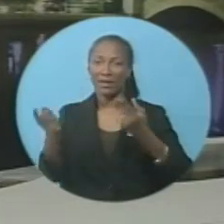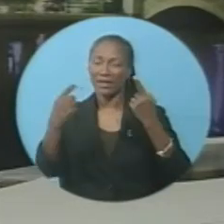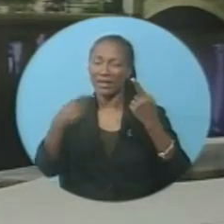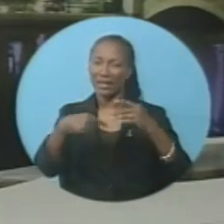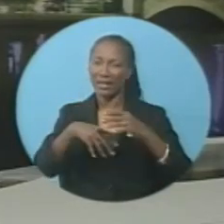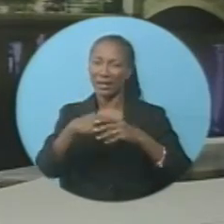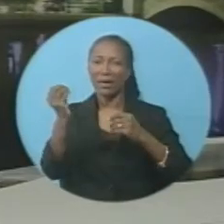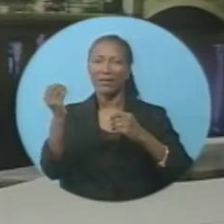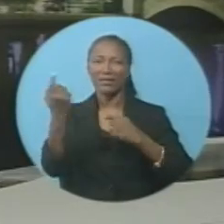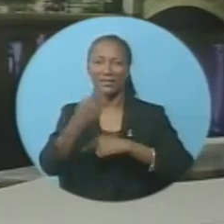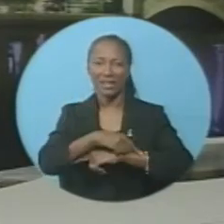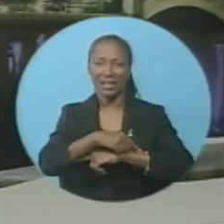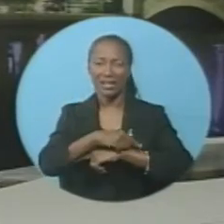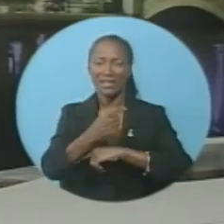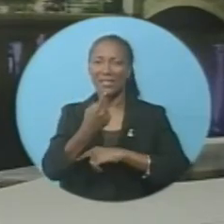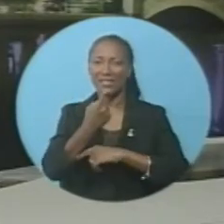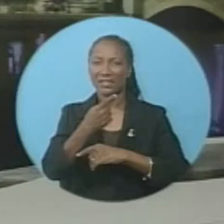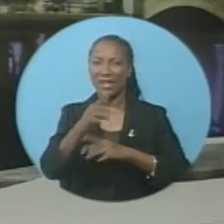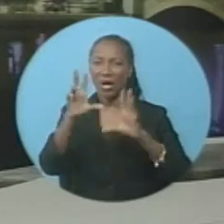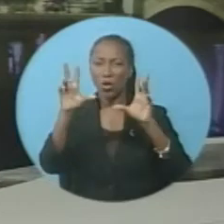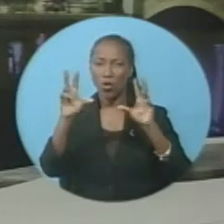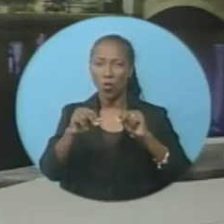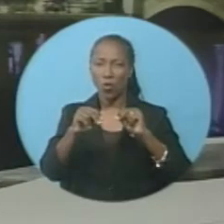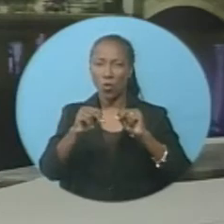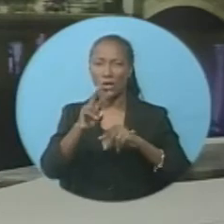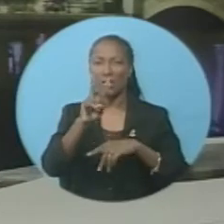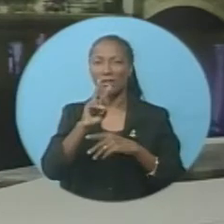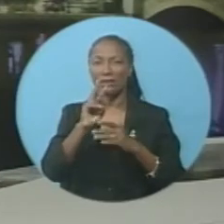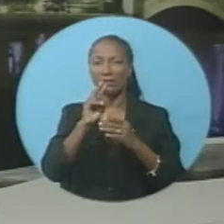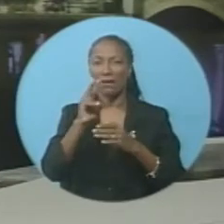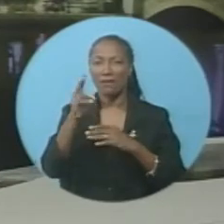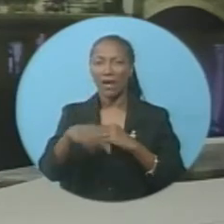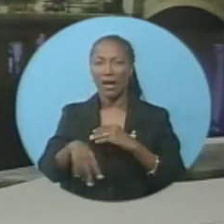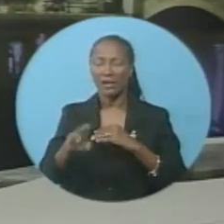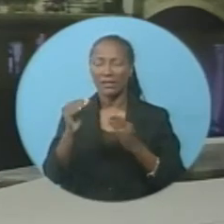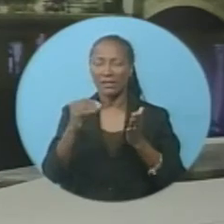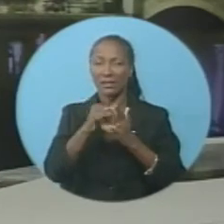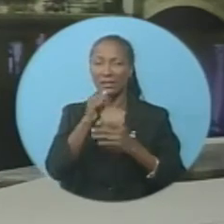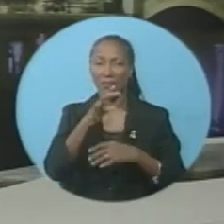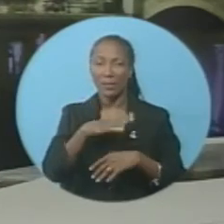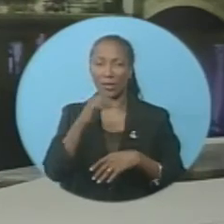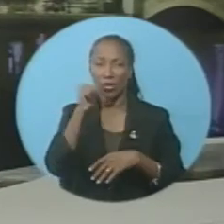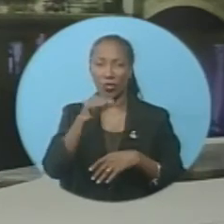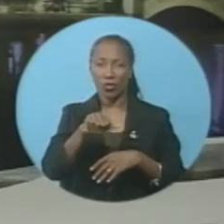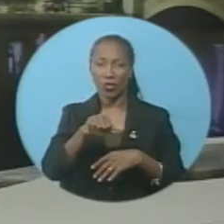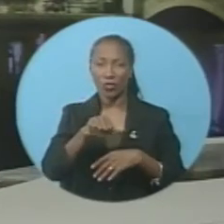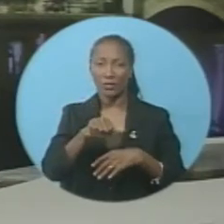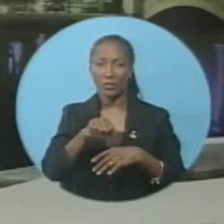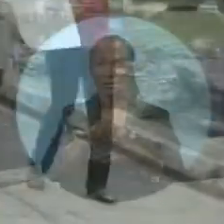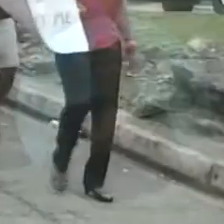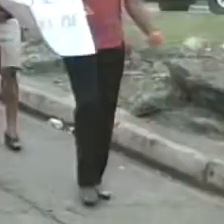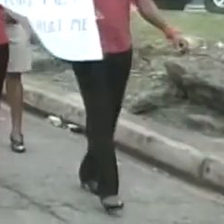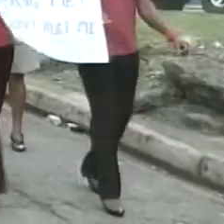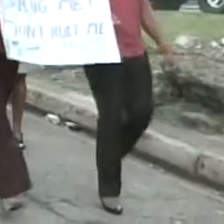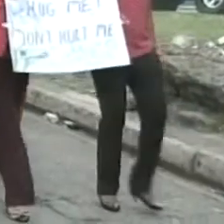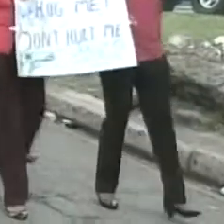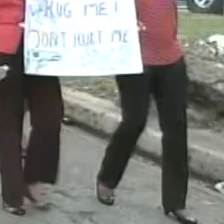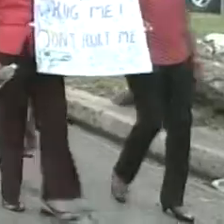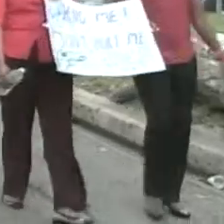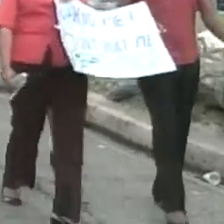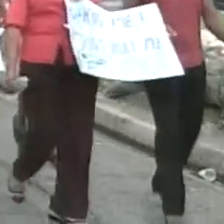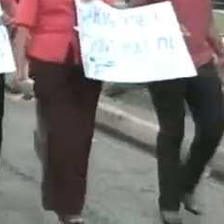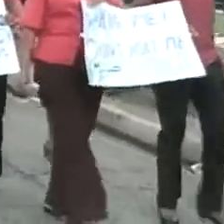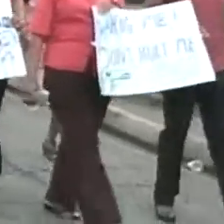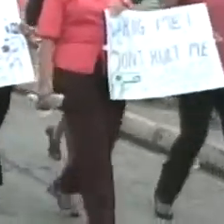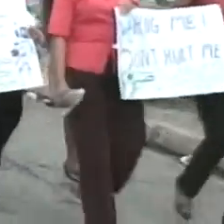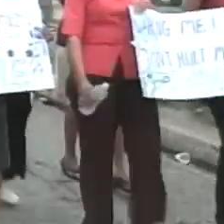to collectively denounce acts of violence against women and girls and violent acts in general. It was all part of an initiative spearheaded by the